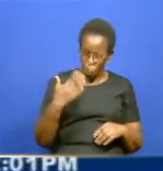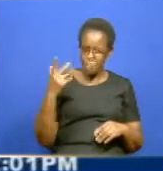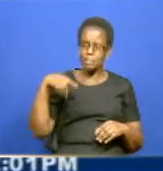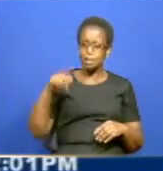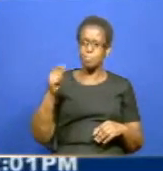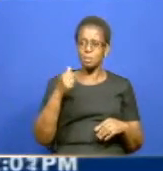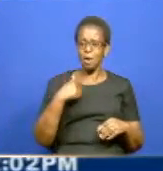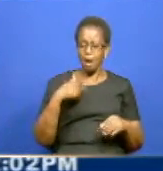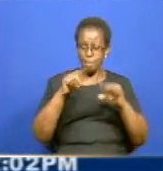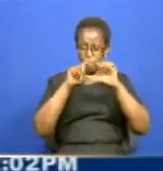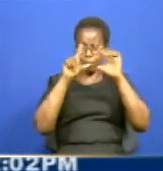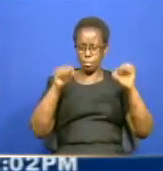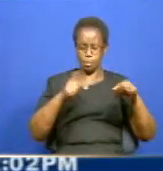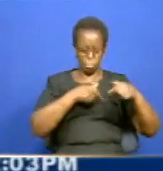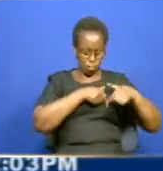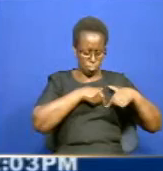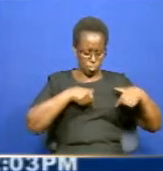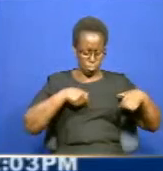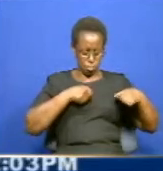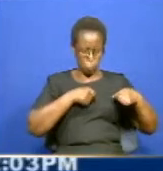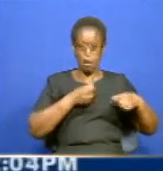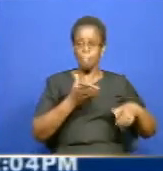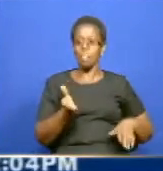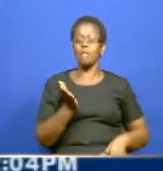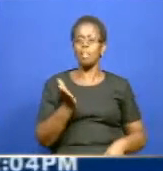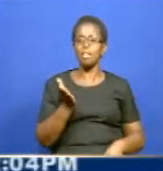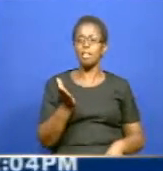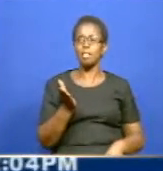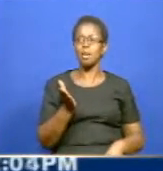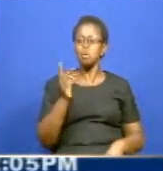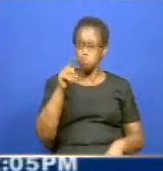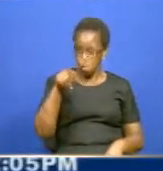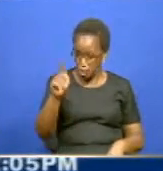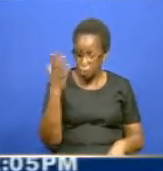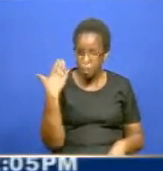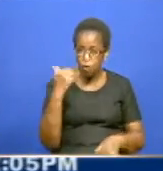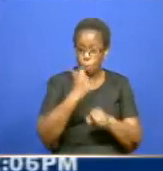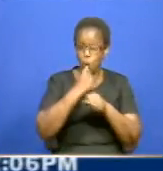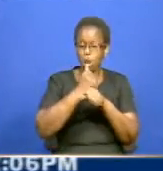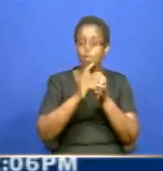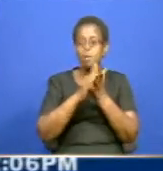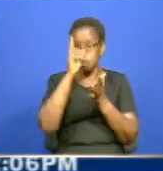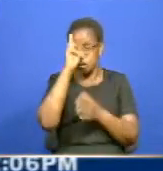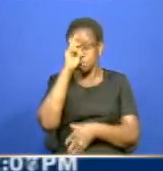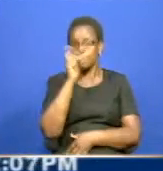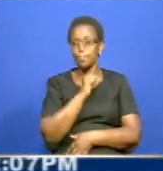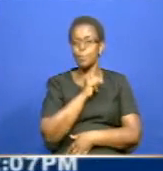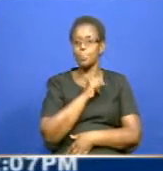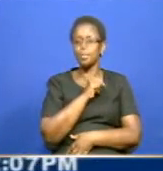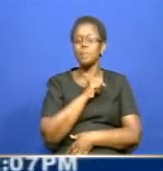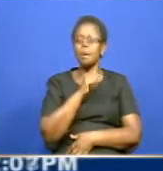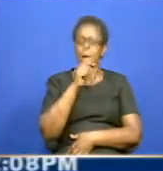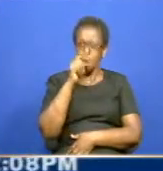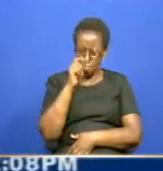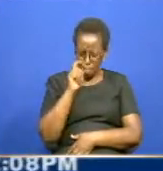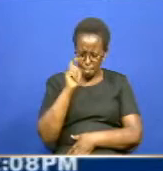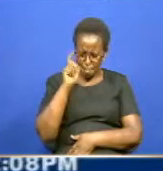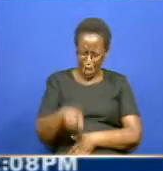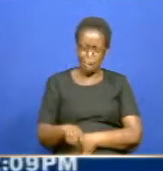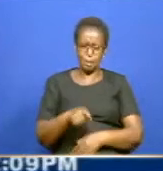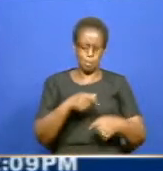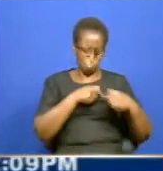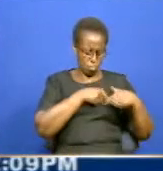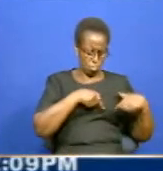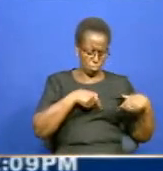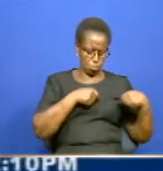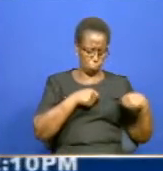know this, you know full well, having worked with them in your previous career, Mr. Speaker, that it was mandatory to display their false number, and nowadays, even as